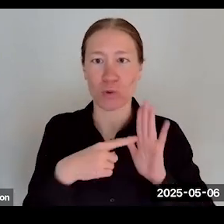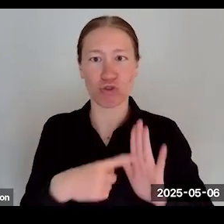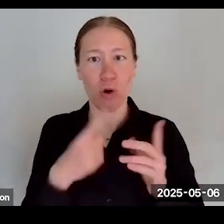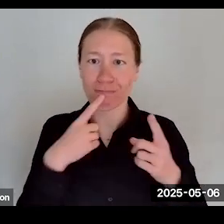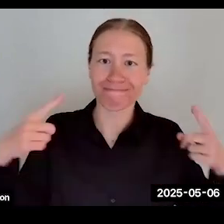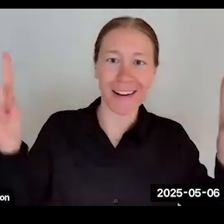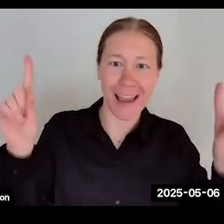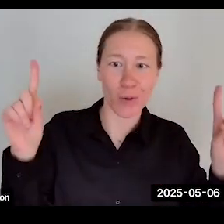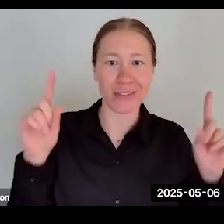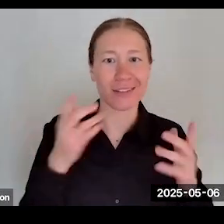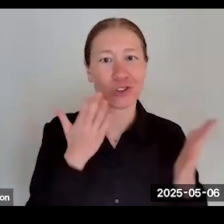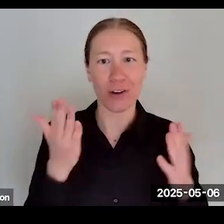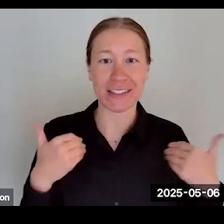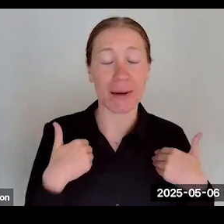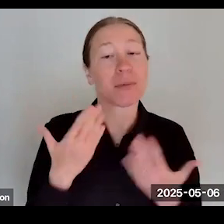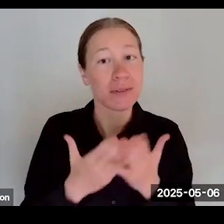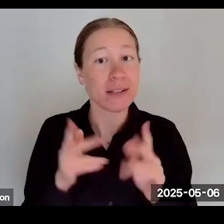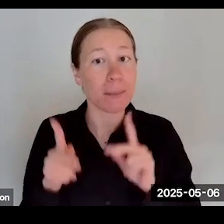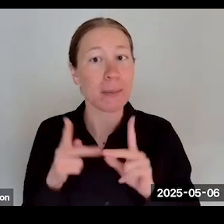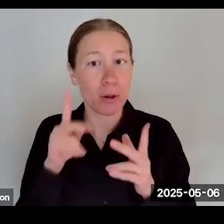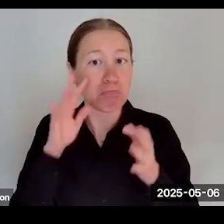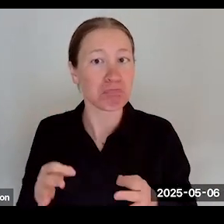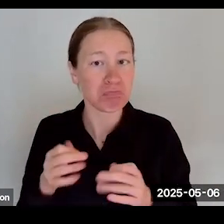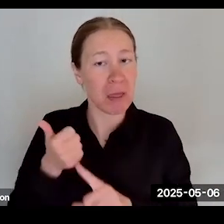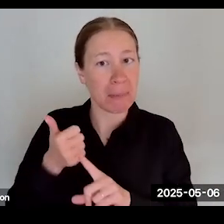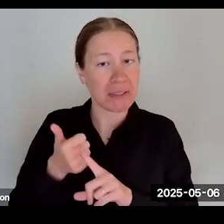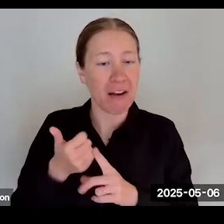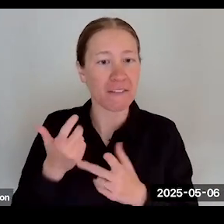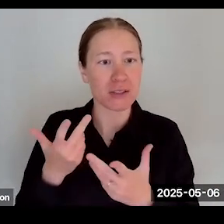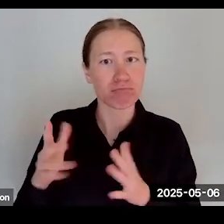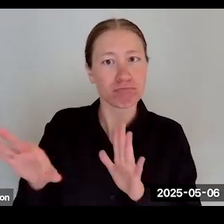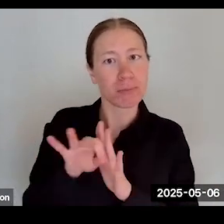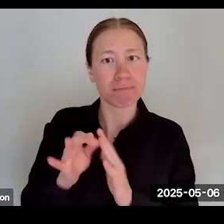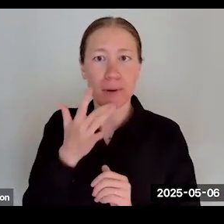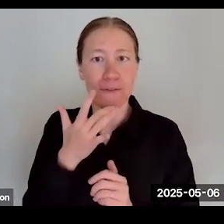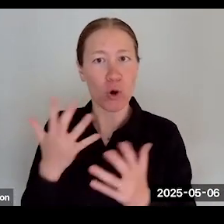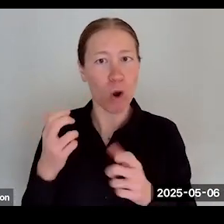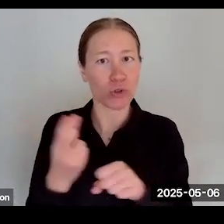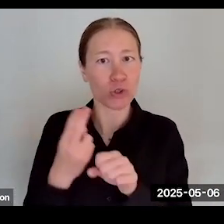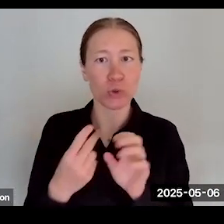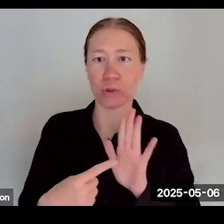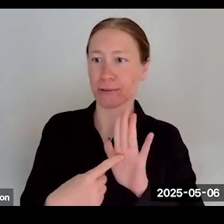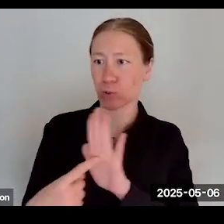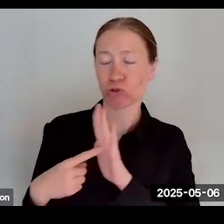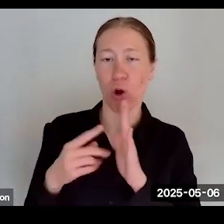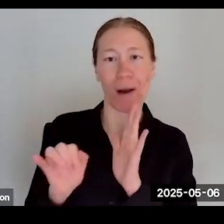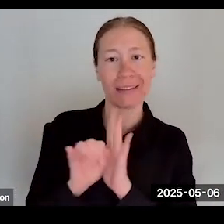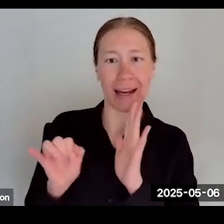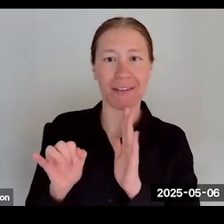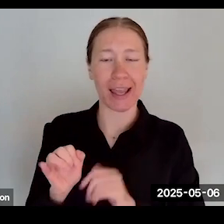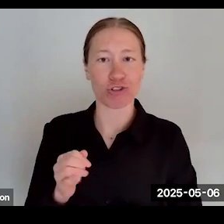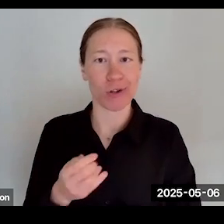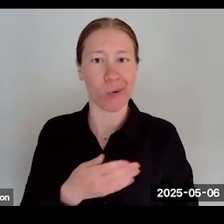animal. Some individuals choose to use a vest or some other identifying patch to assist with identification, but it is not